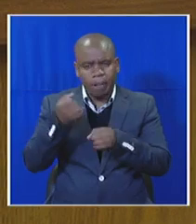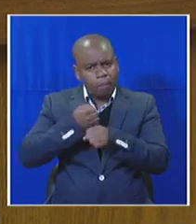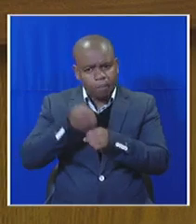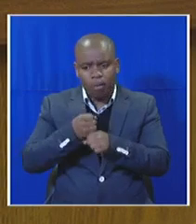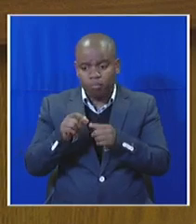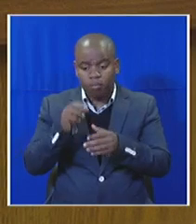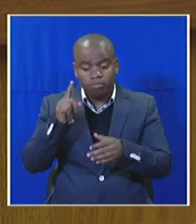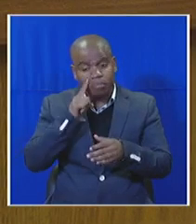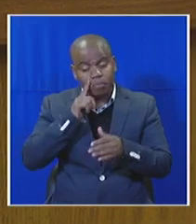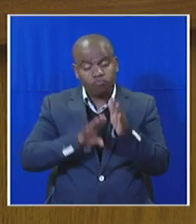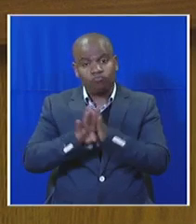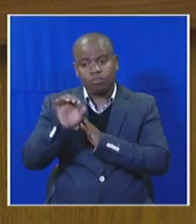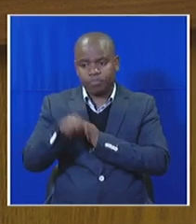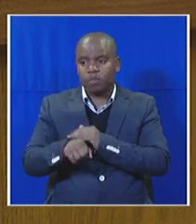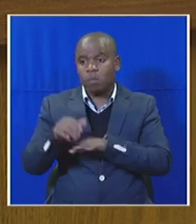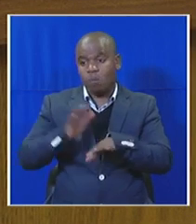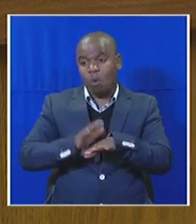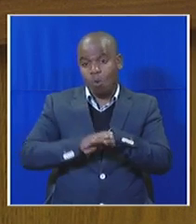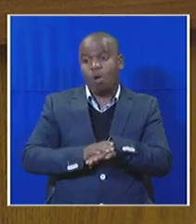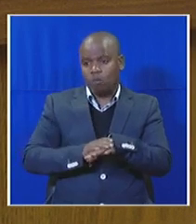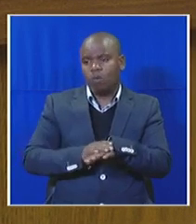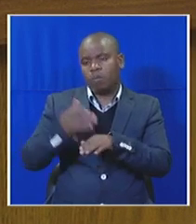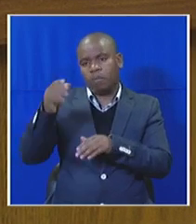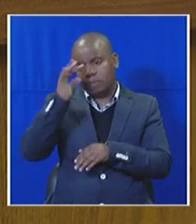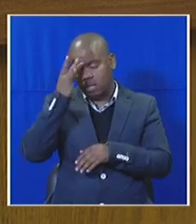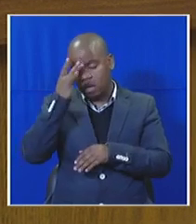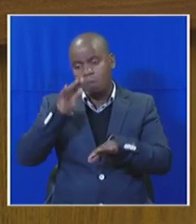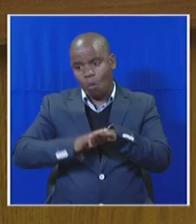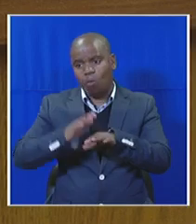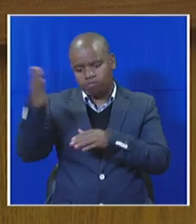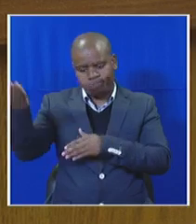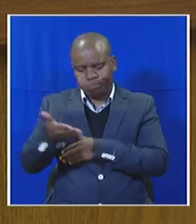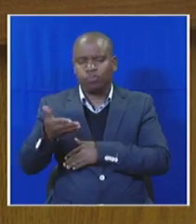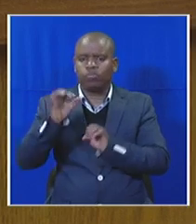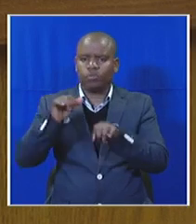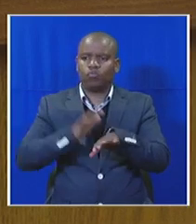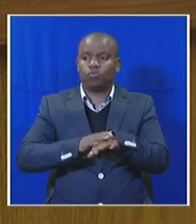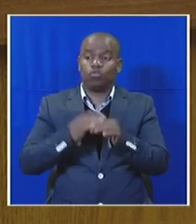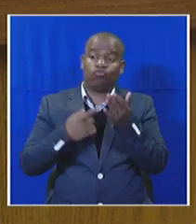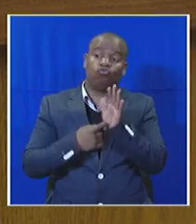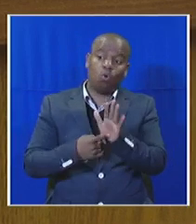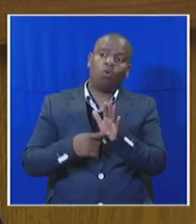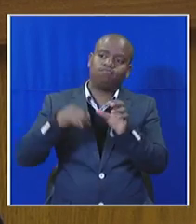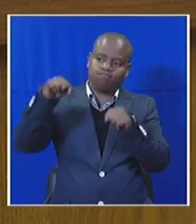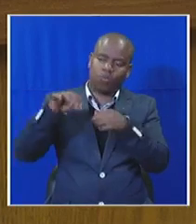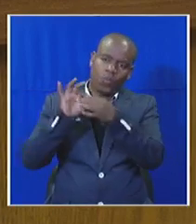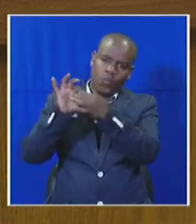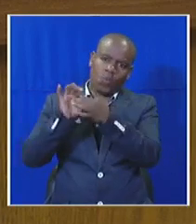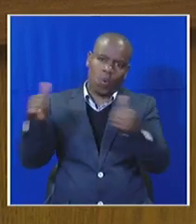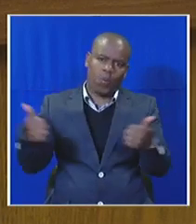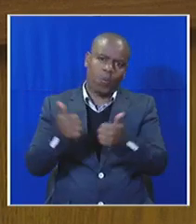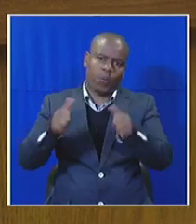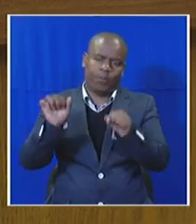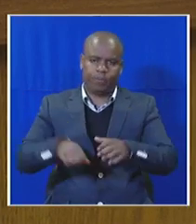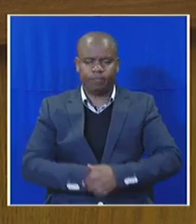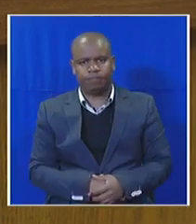offered by India is further evidence of the solid cooperation between our two